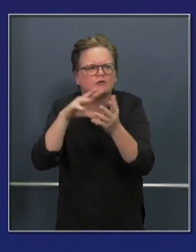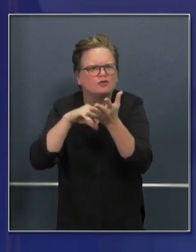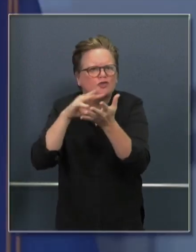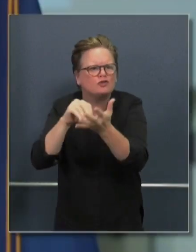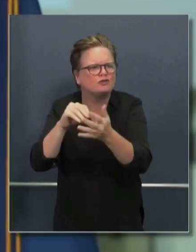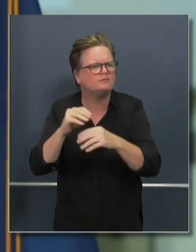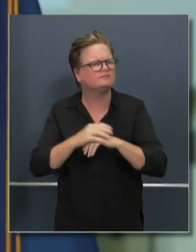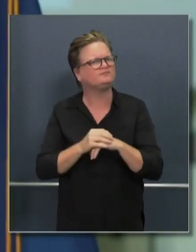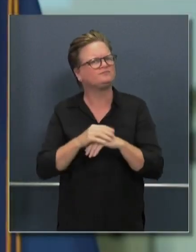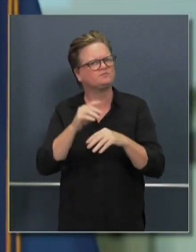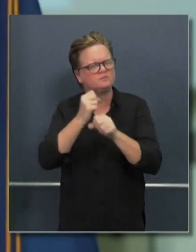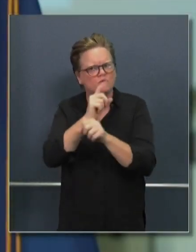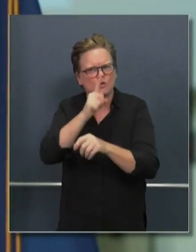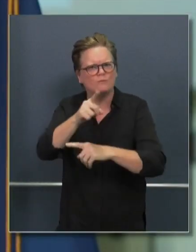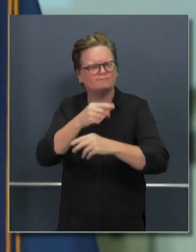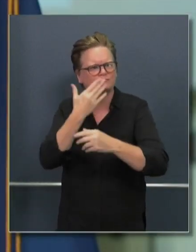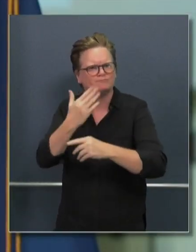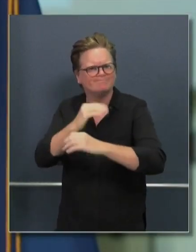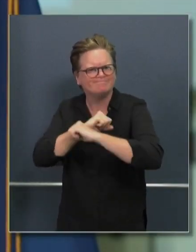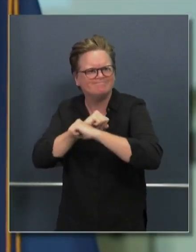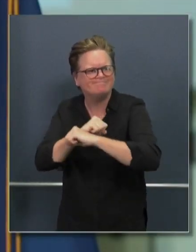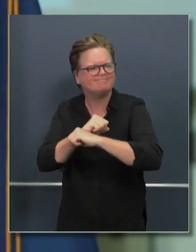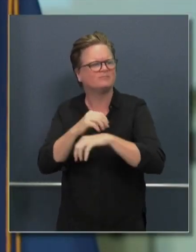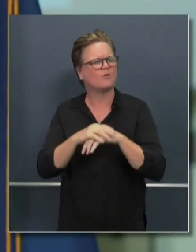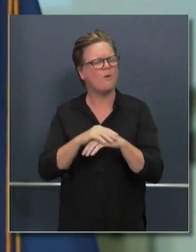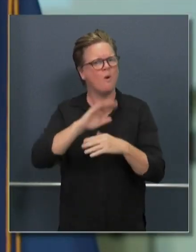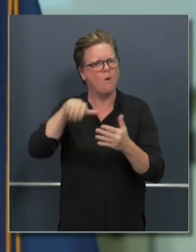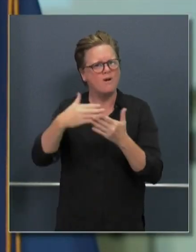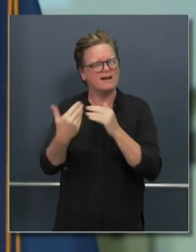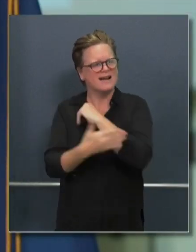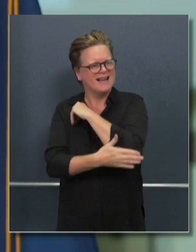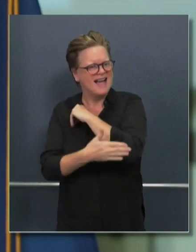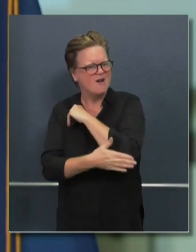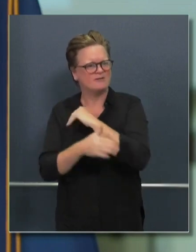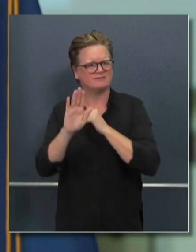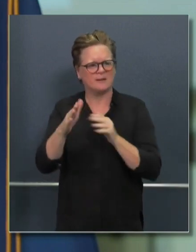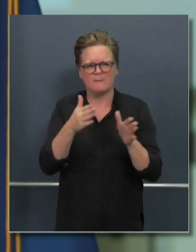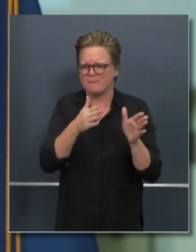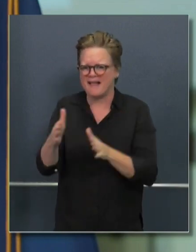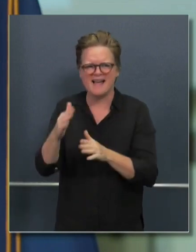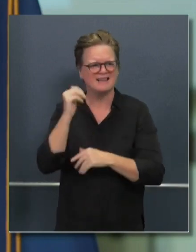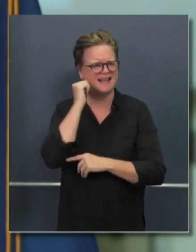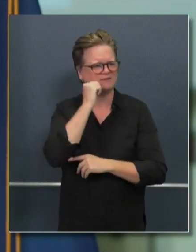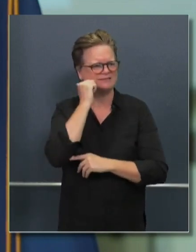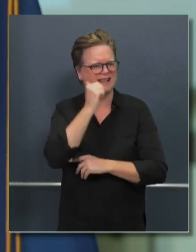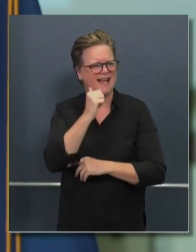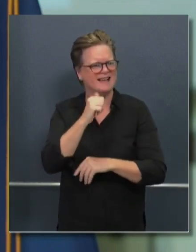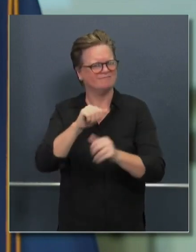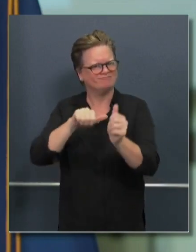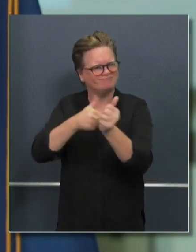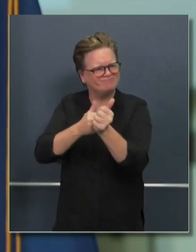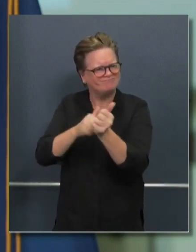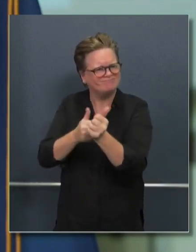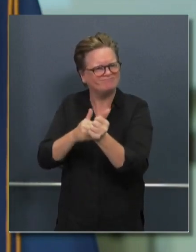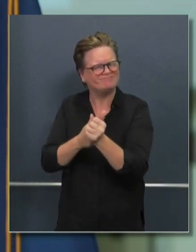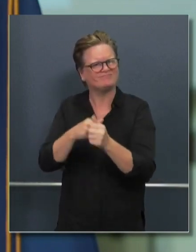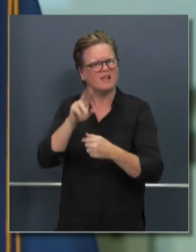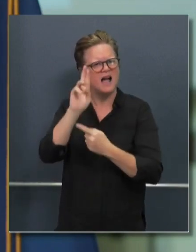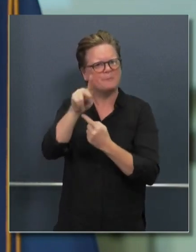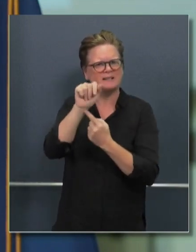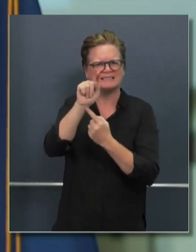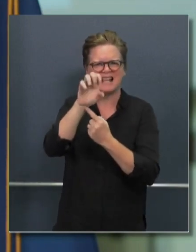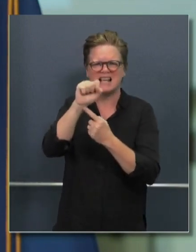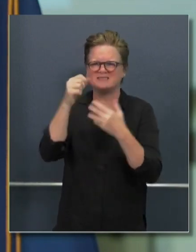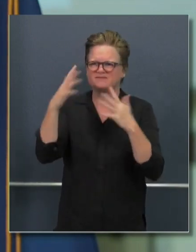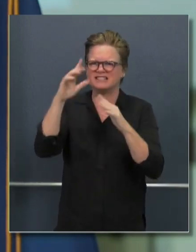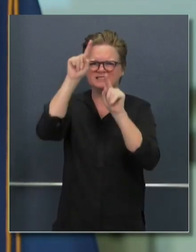plans. Those plans are updated on a daily basis, and we also update on a